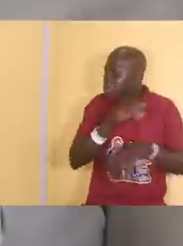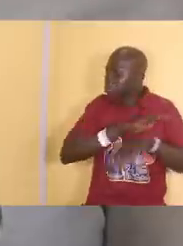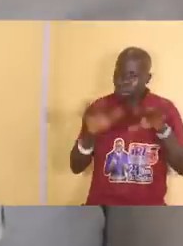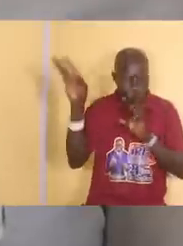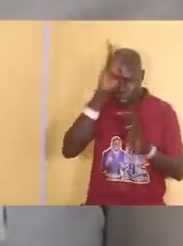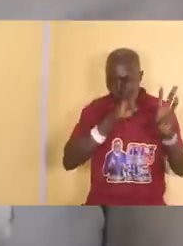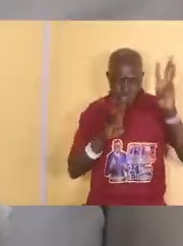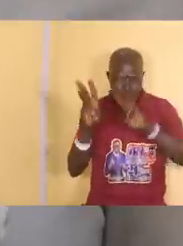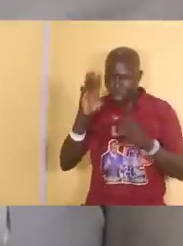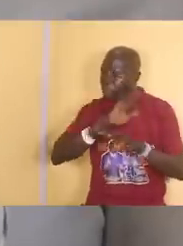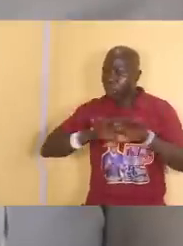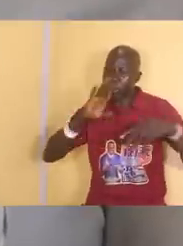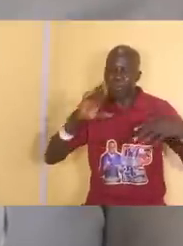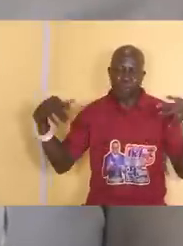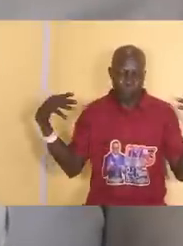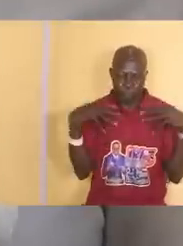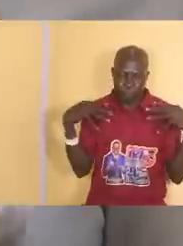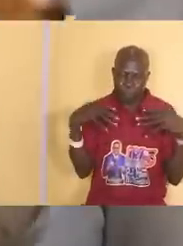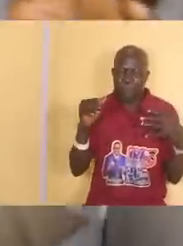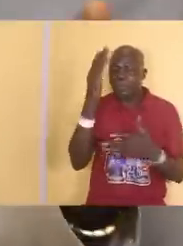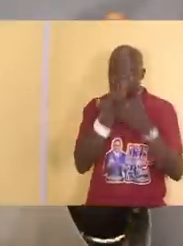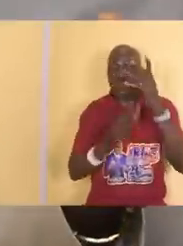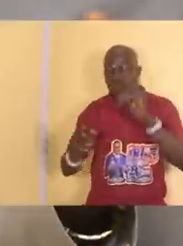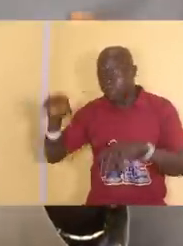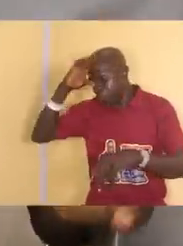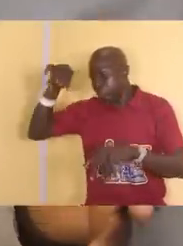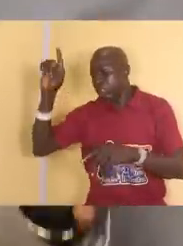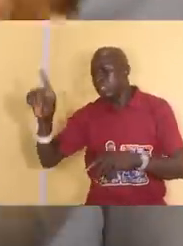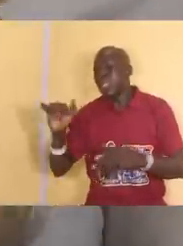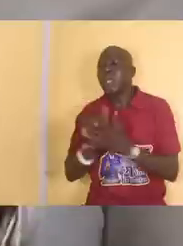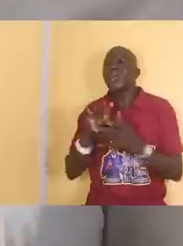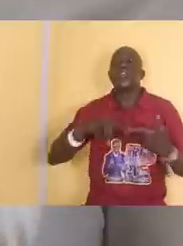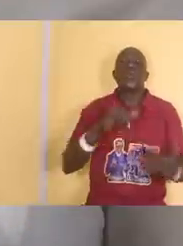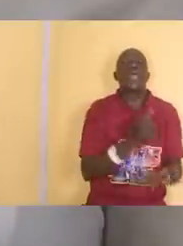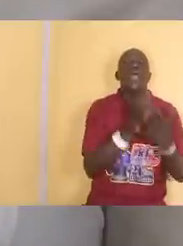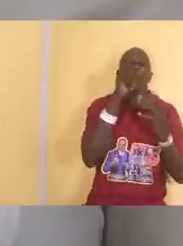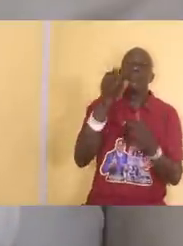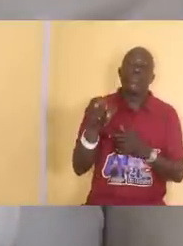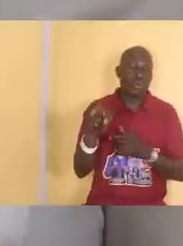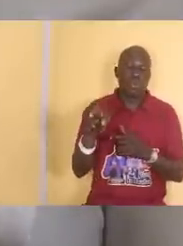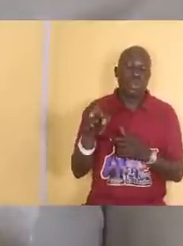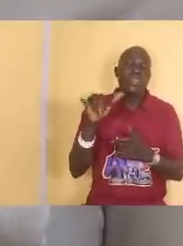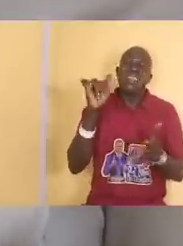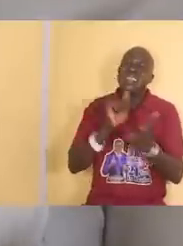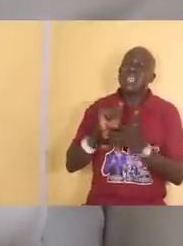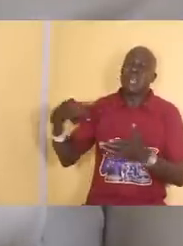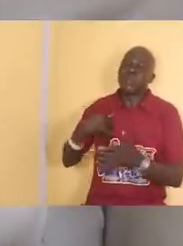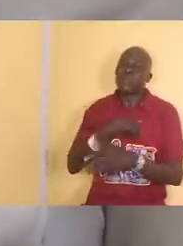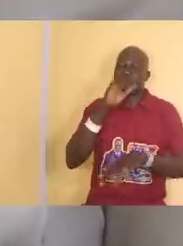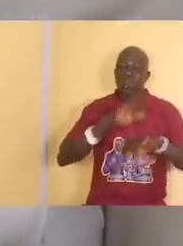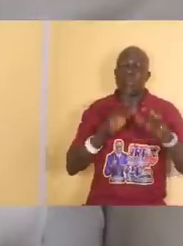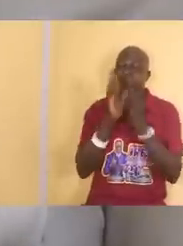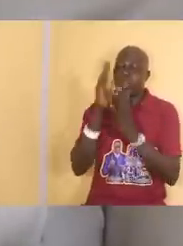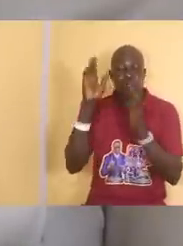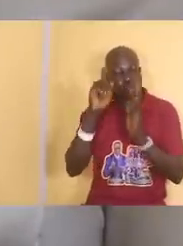Yeah. Don't be panicked. Don't be dismayed. There is somebody that can help you. He's the